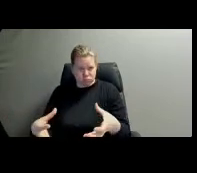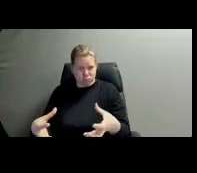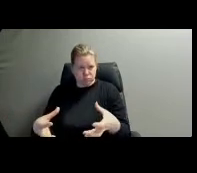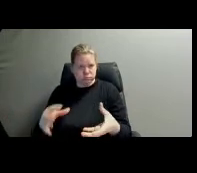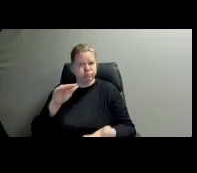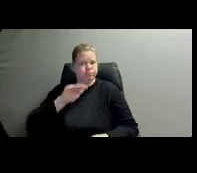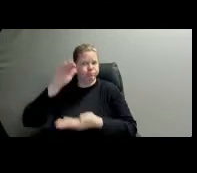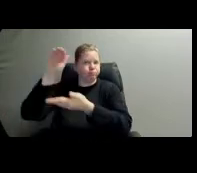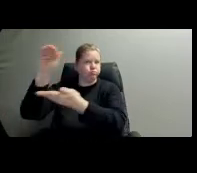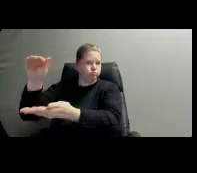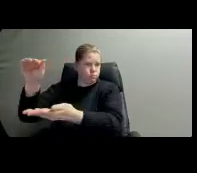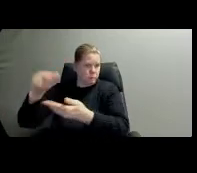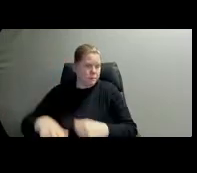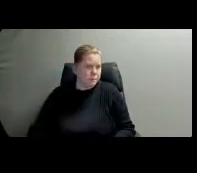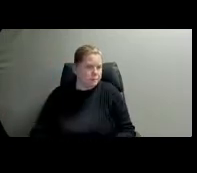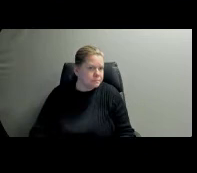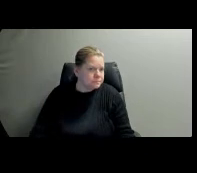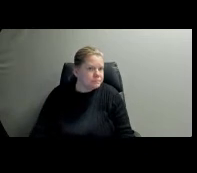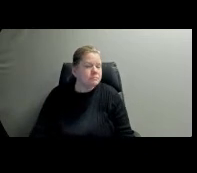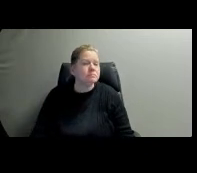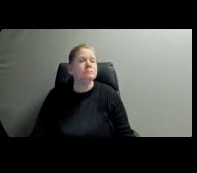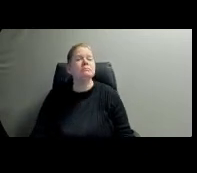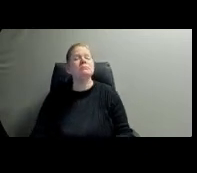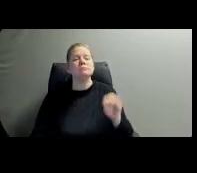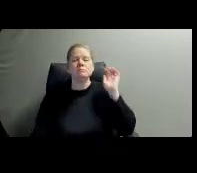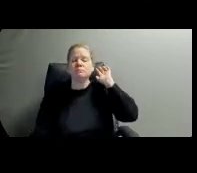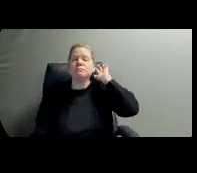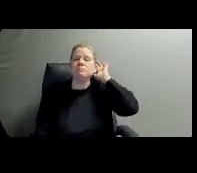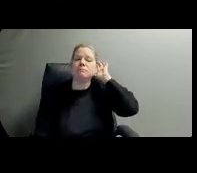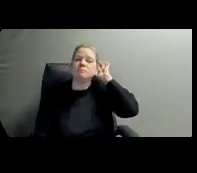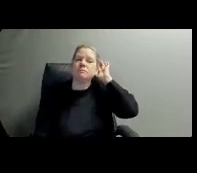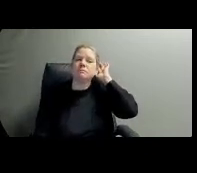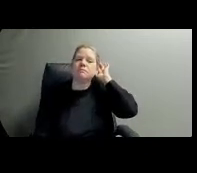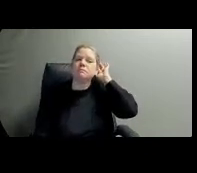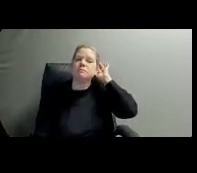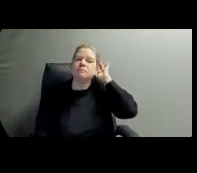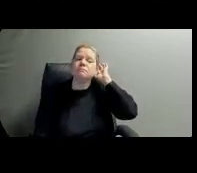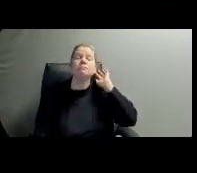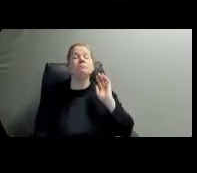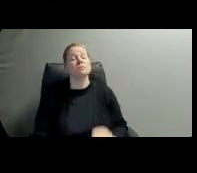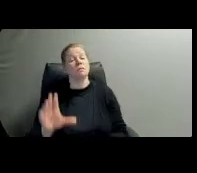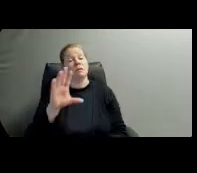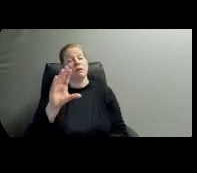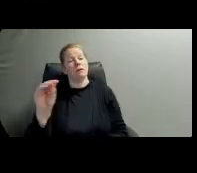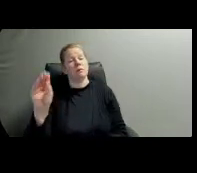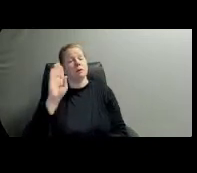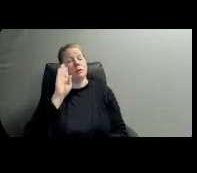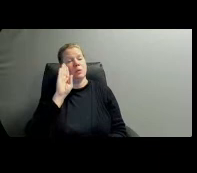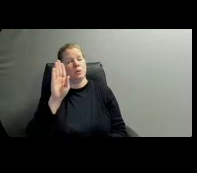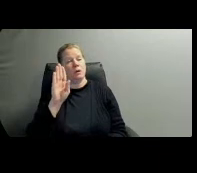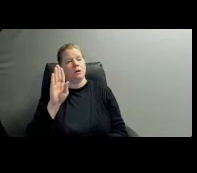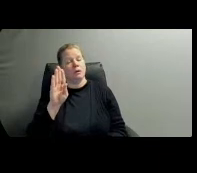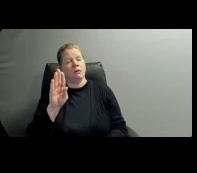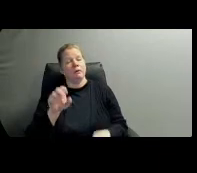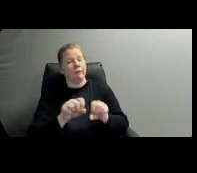at this point, what's happening is the company is going to enable a mechanism where they are sending a model with